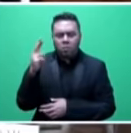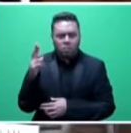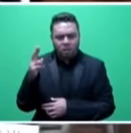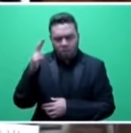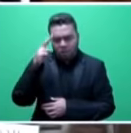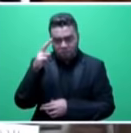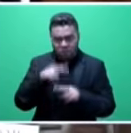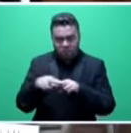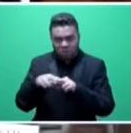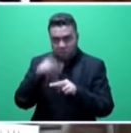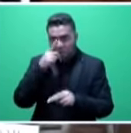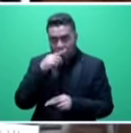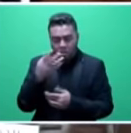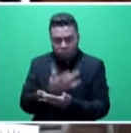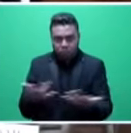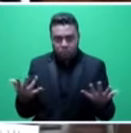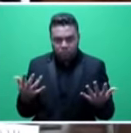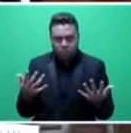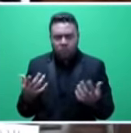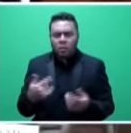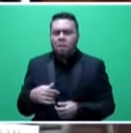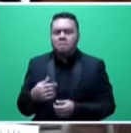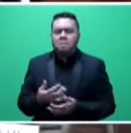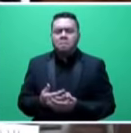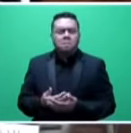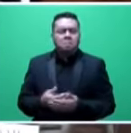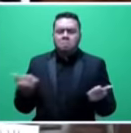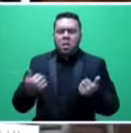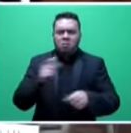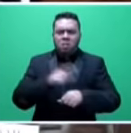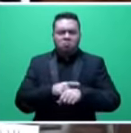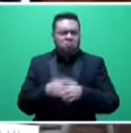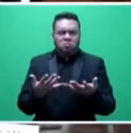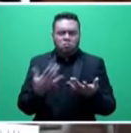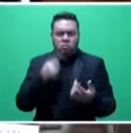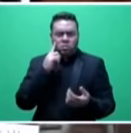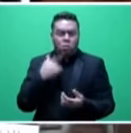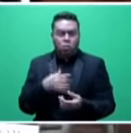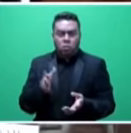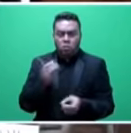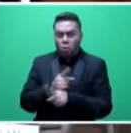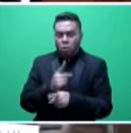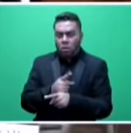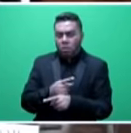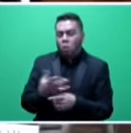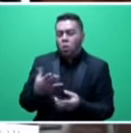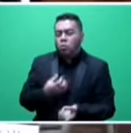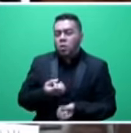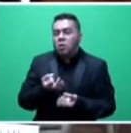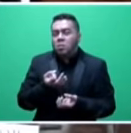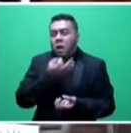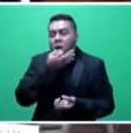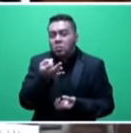sir, on many occasions, when this side of the House suggested alternatives or provided policy options to the government, we are accused